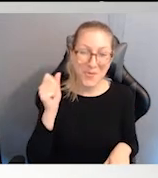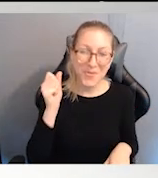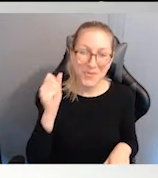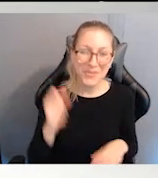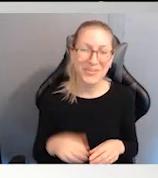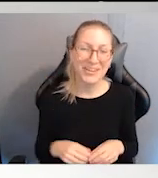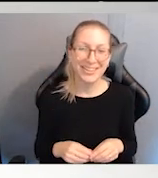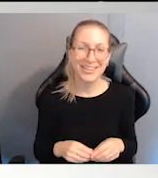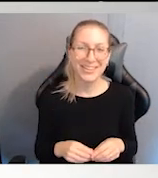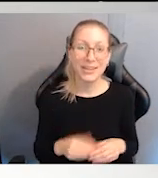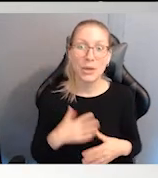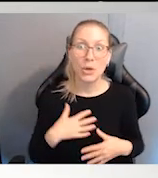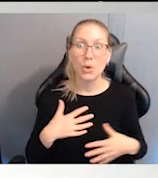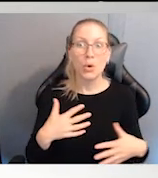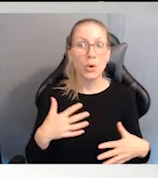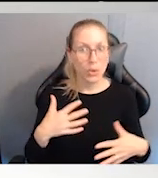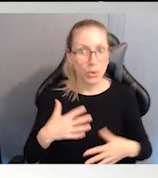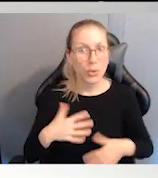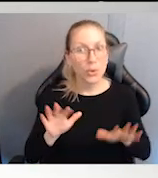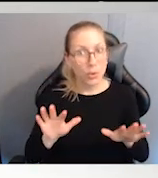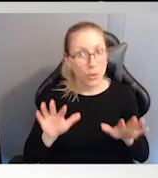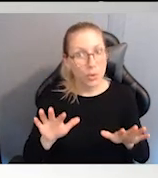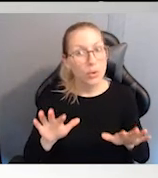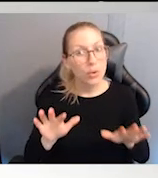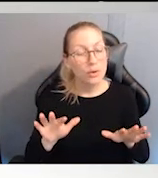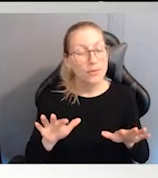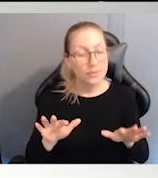Take a deep breath. You got this.